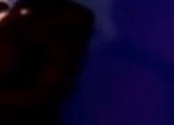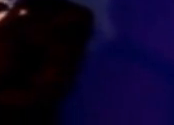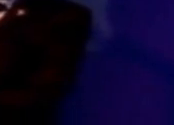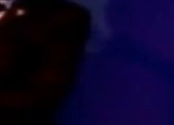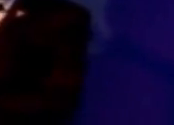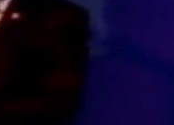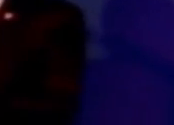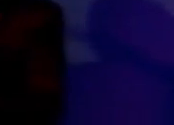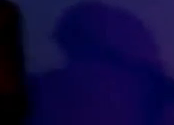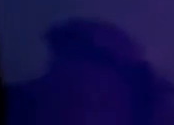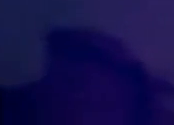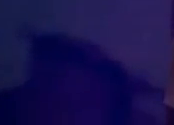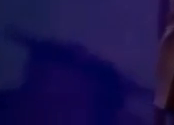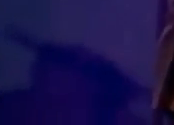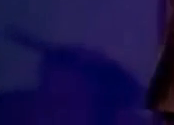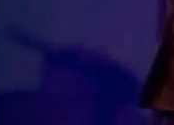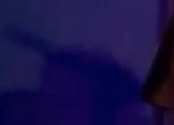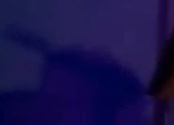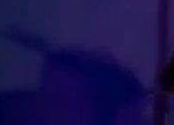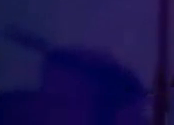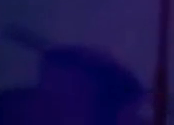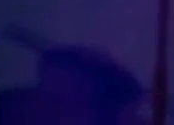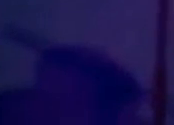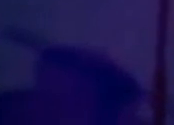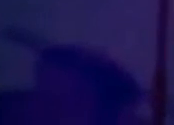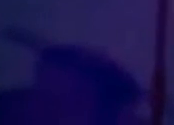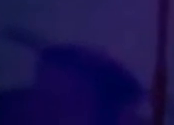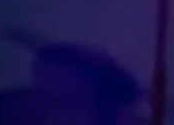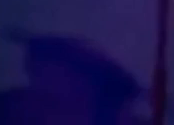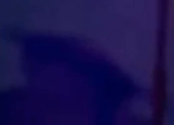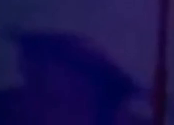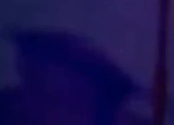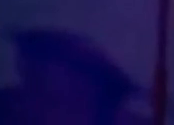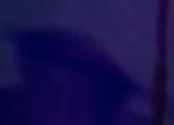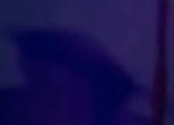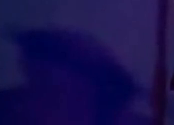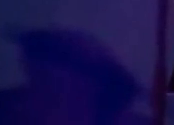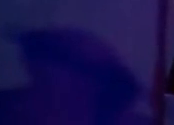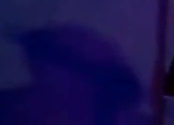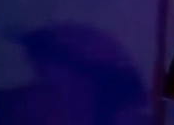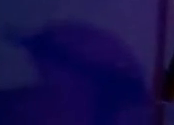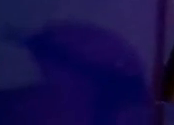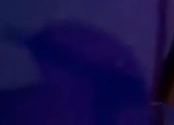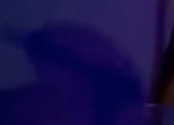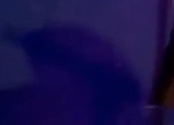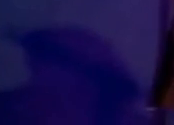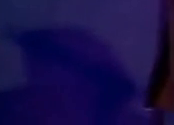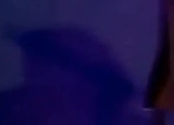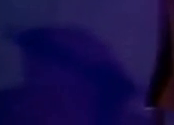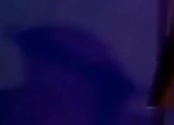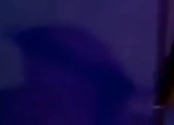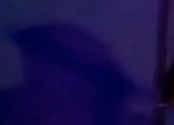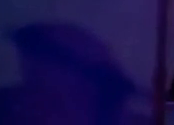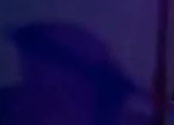we welcome the guests, we'd like to do a prophetic act right now to inform the world, to inform the atmosphere,